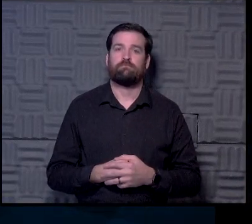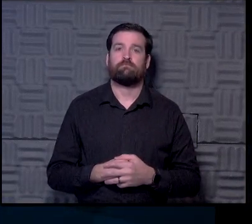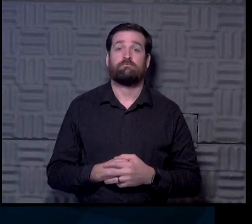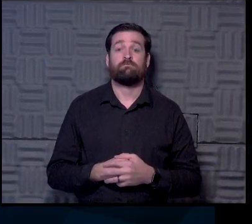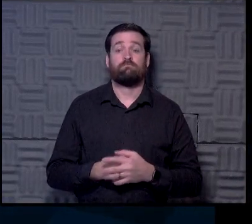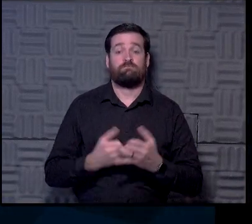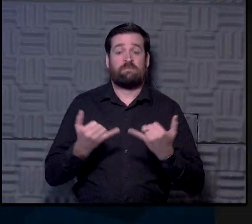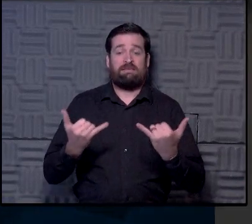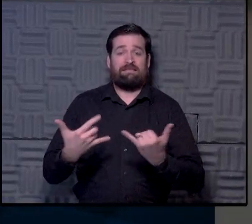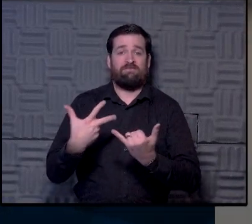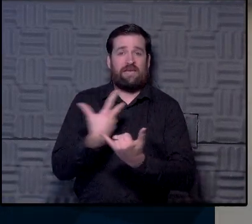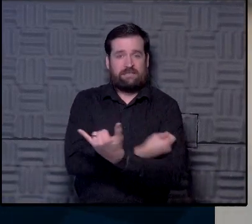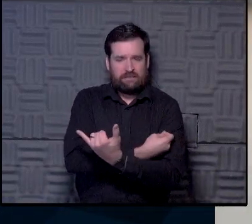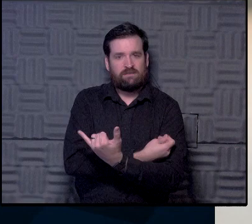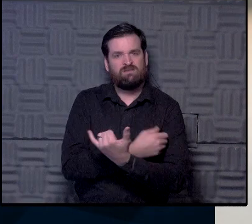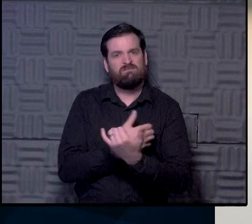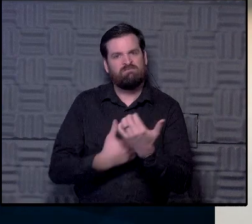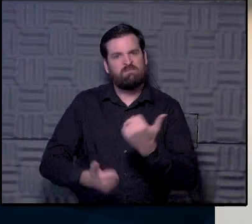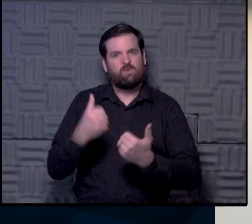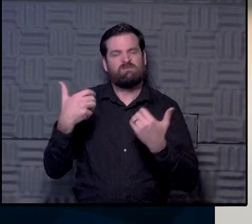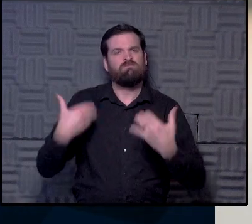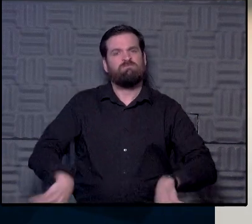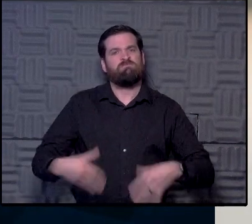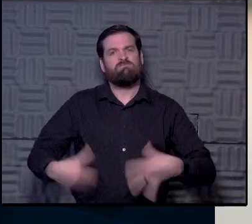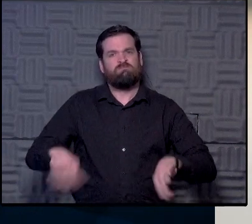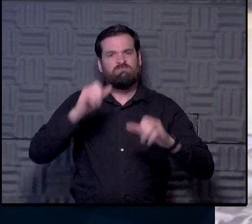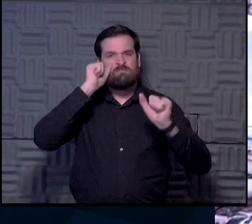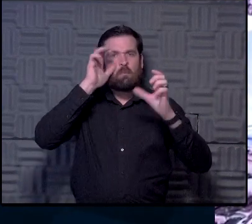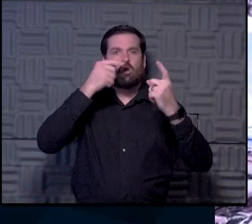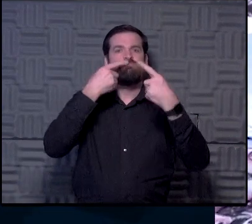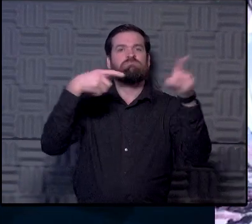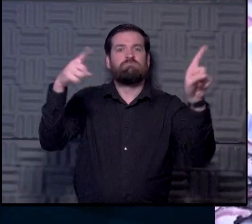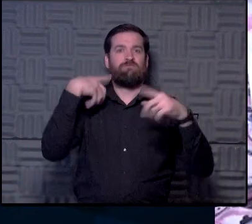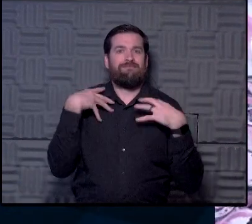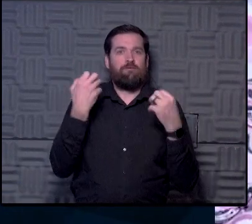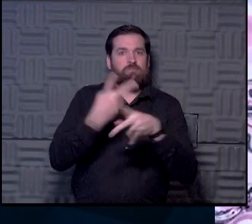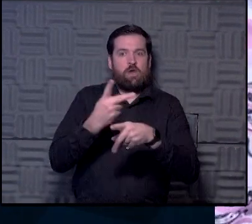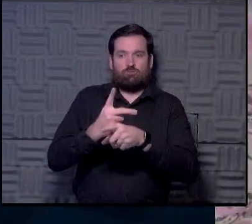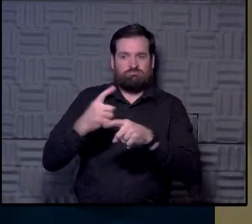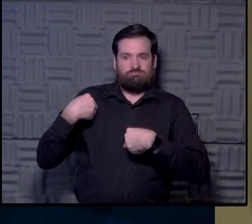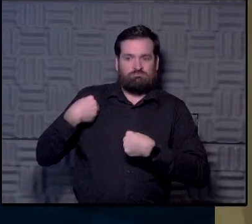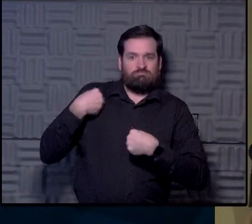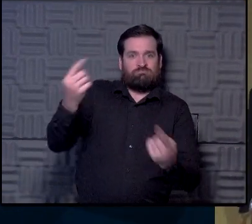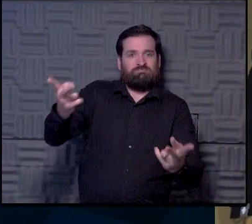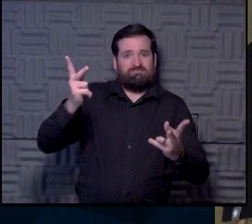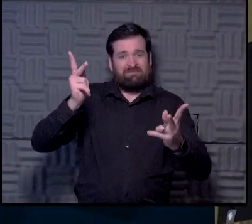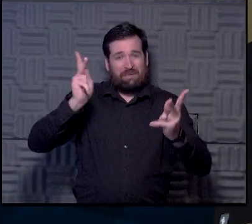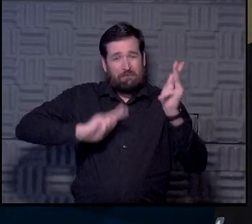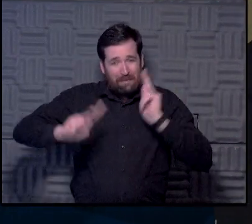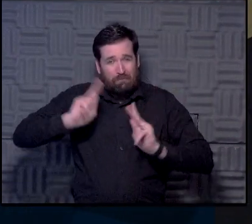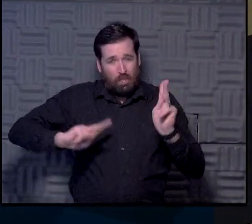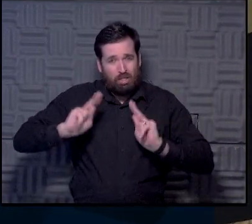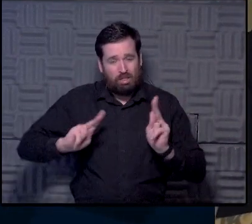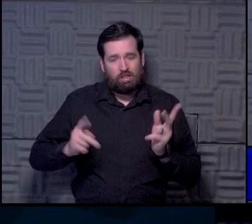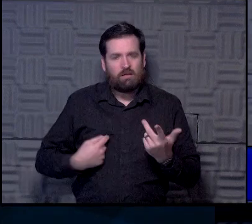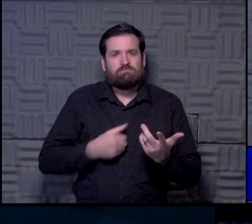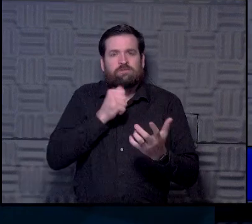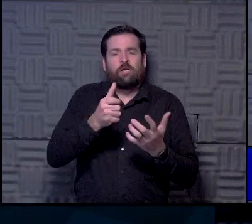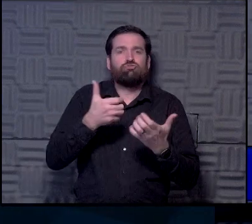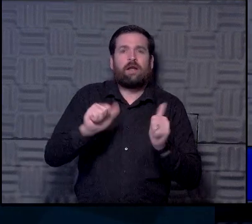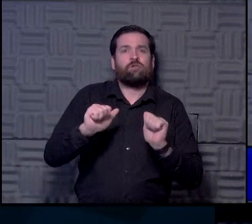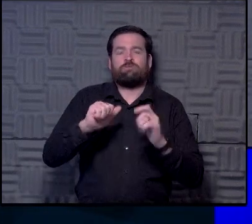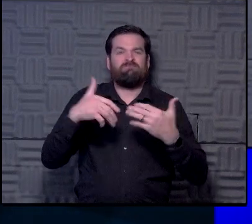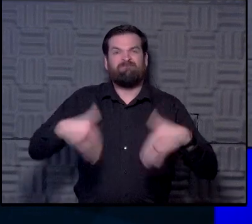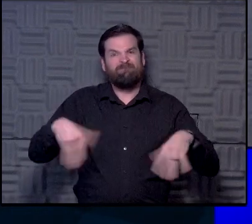This vaccine is one of the most remarkable achievements in healthcare in the history of human civilization. And I'm not trying to be dramatic about it. That's